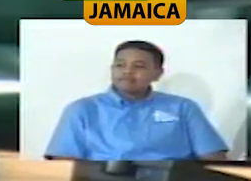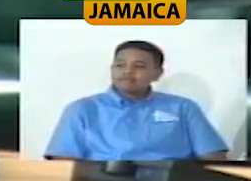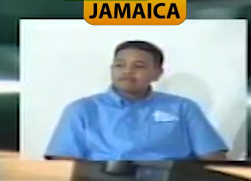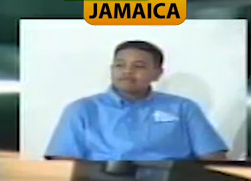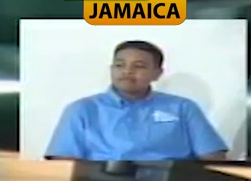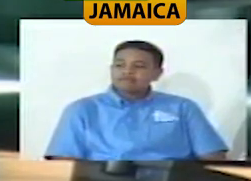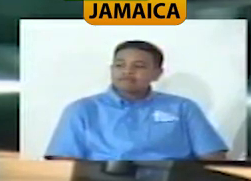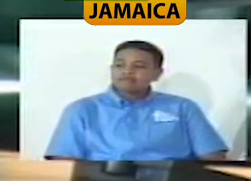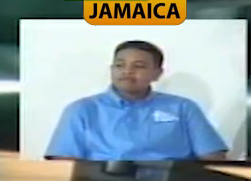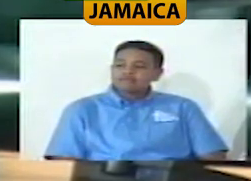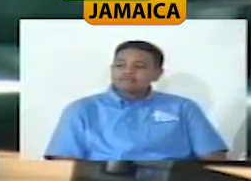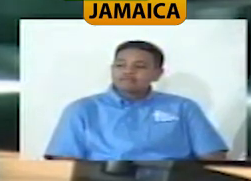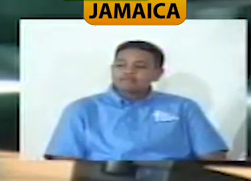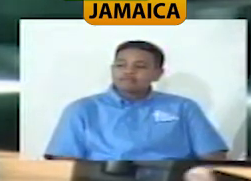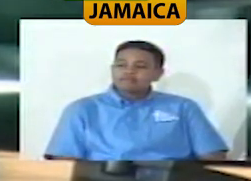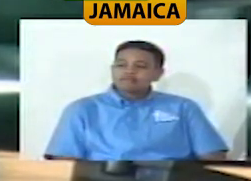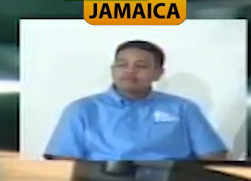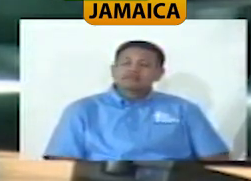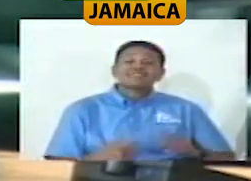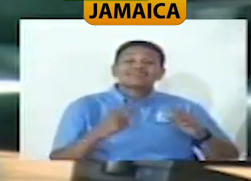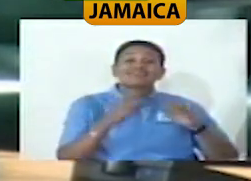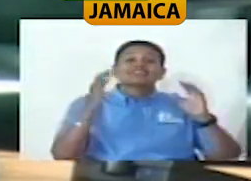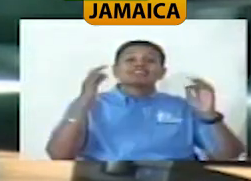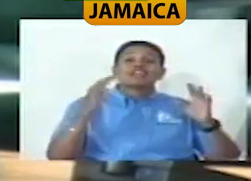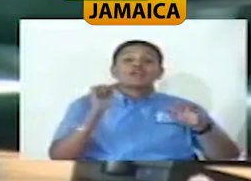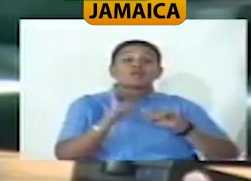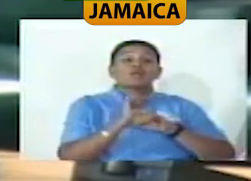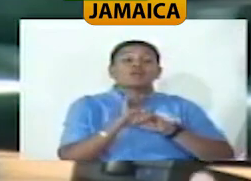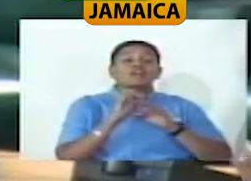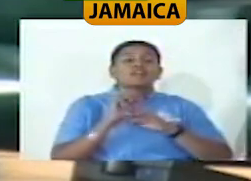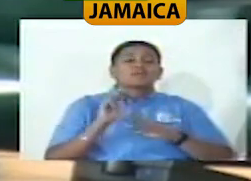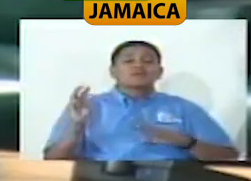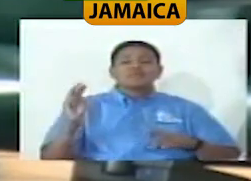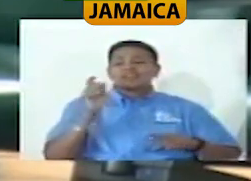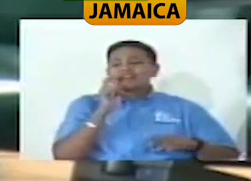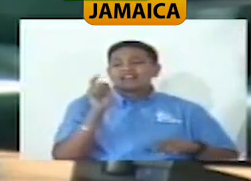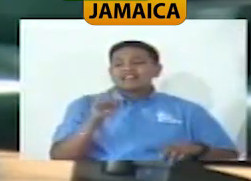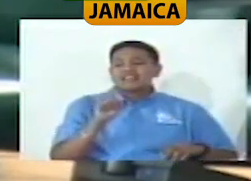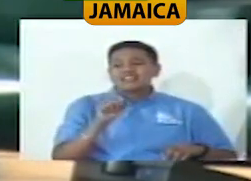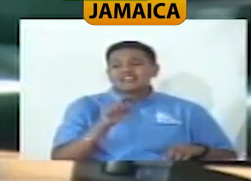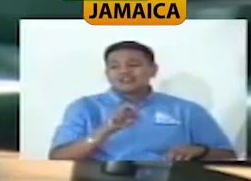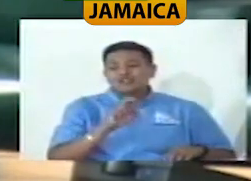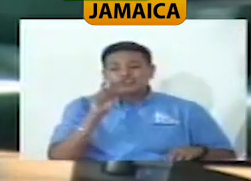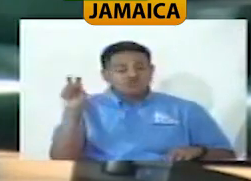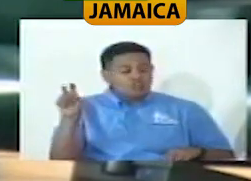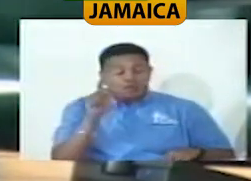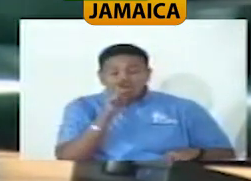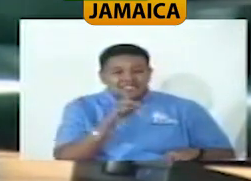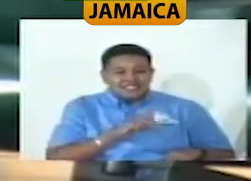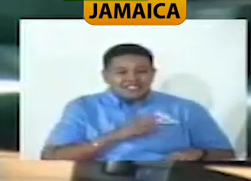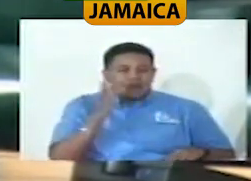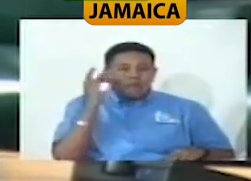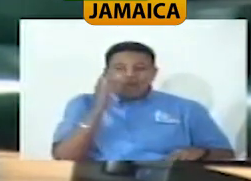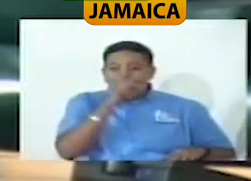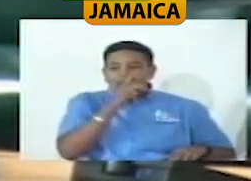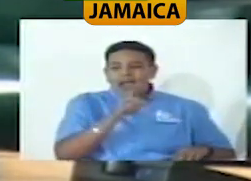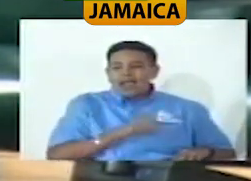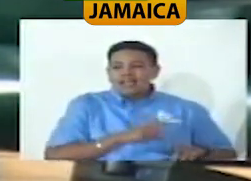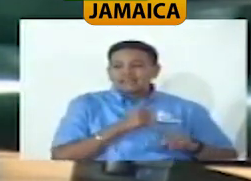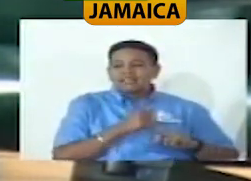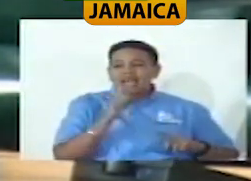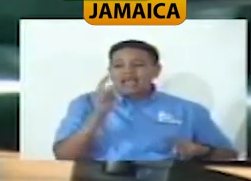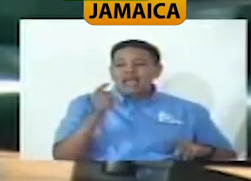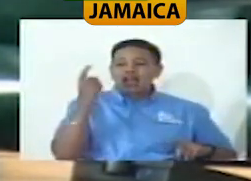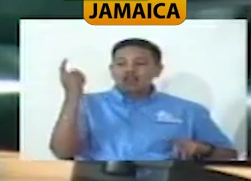She decided that workers in the West don't have need to come to Kingston because Kingston